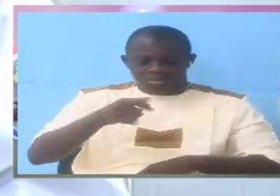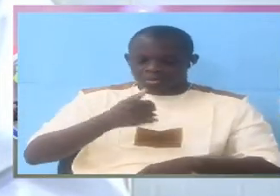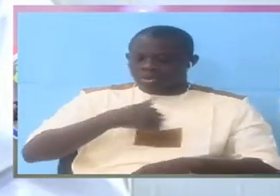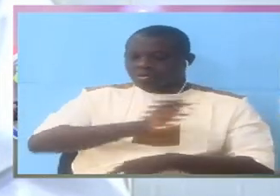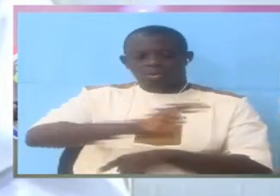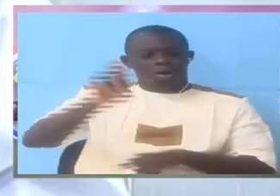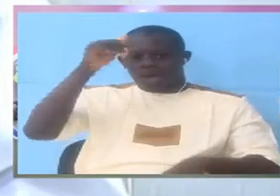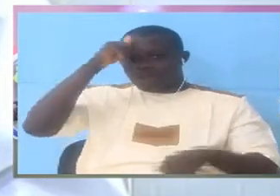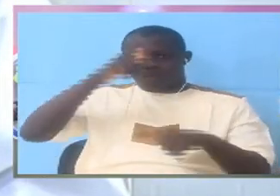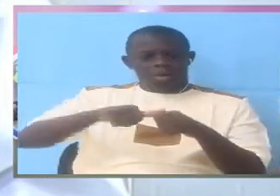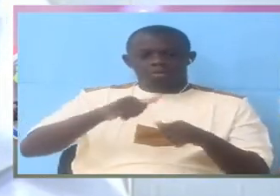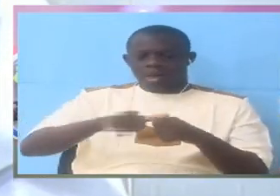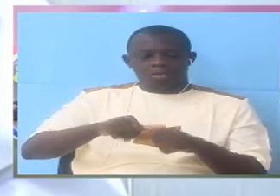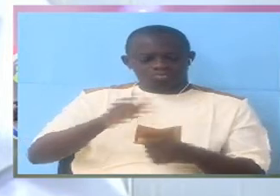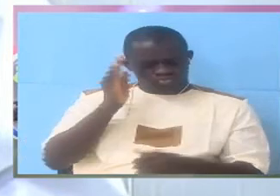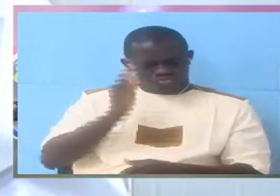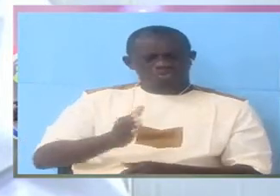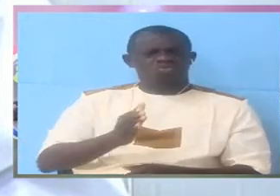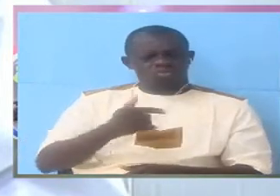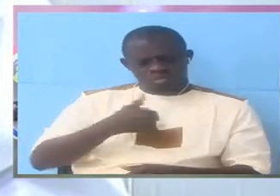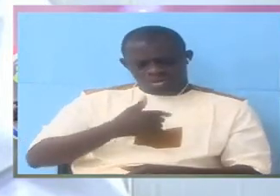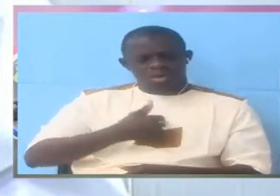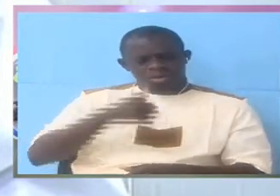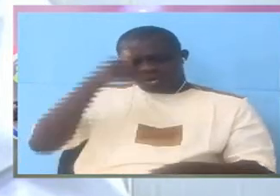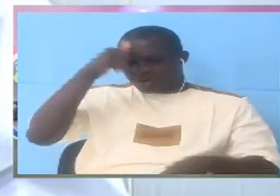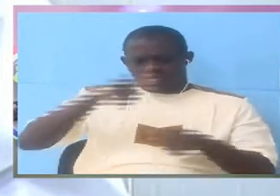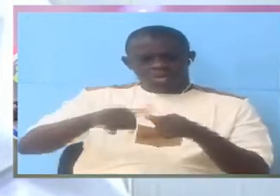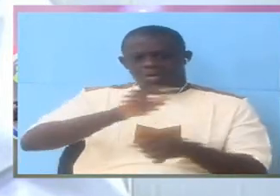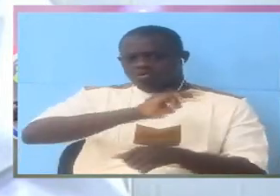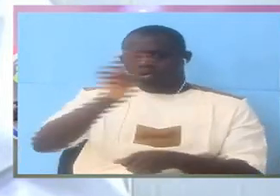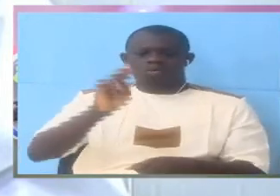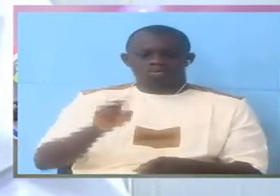And that's the truth. I can't recall hitting anybody.